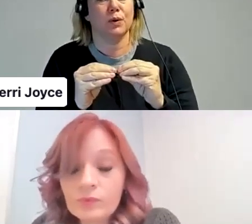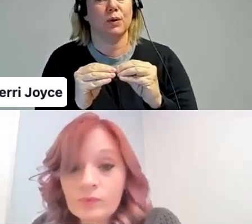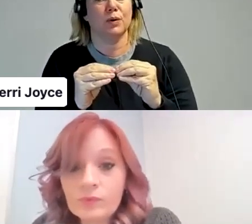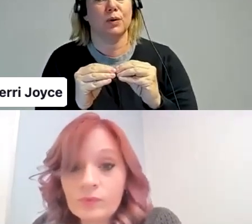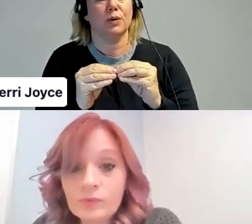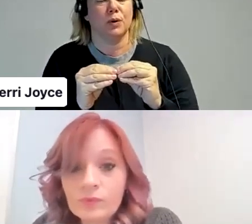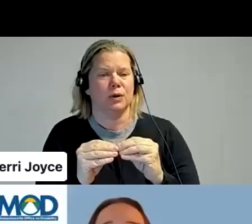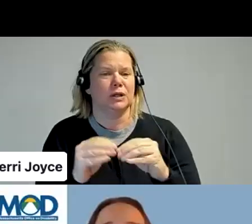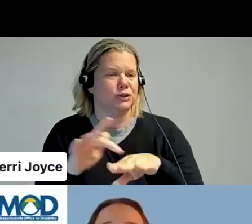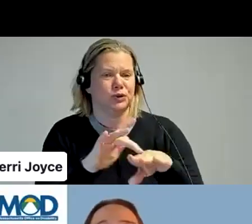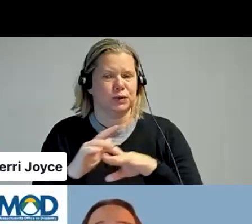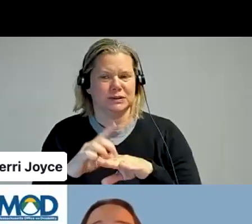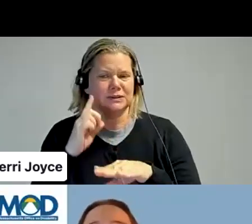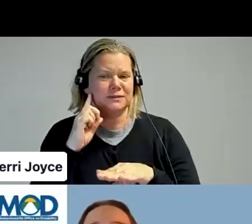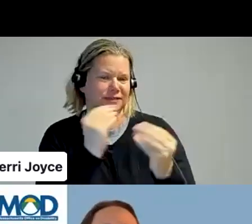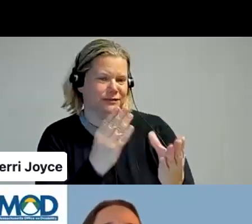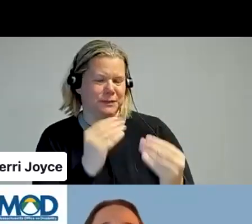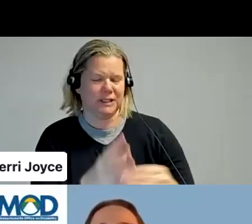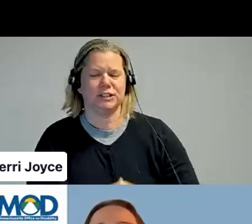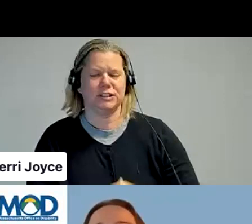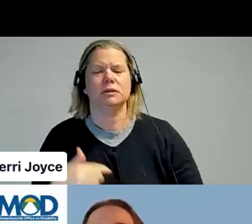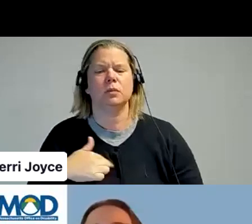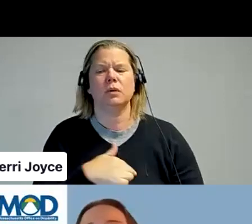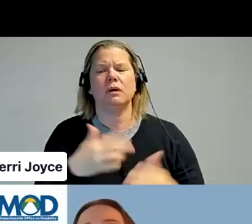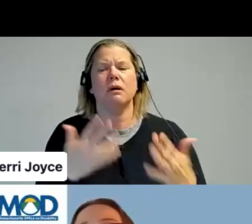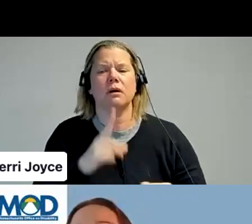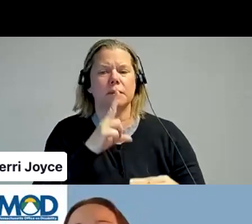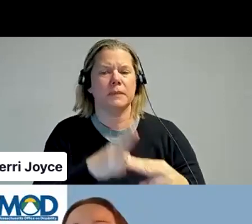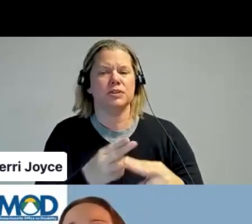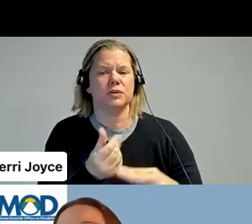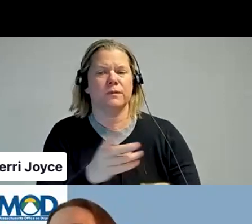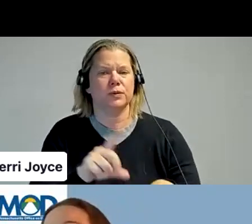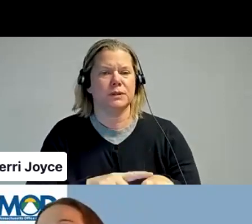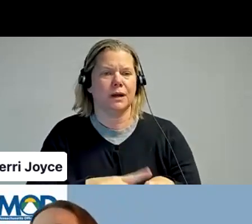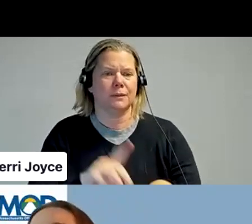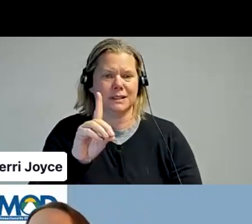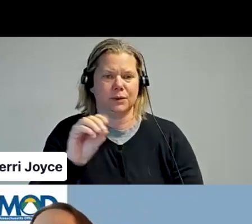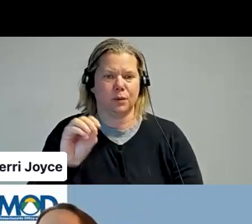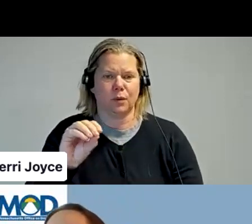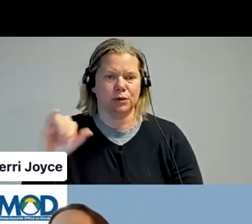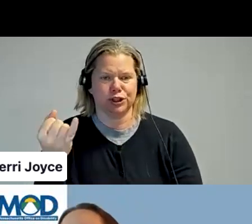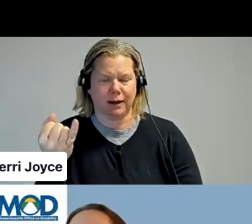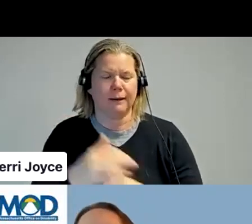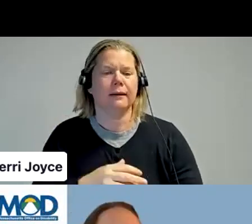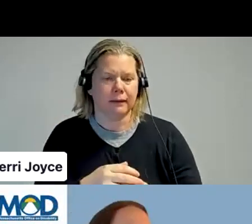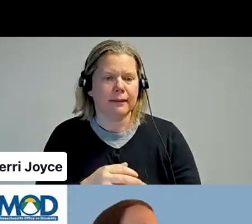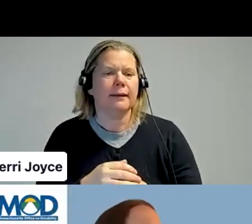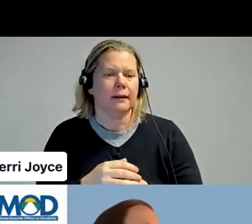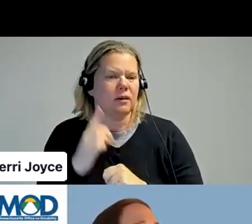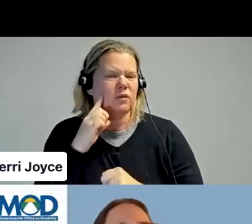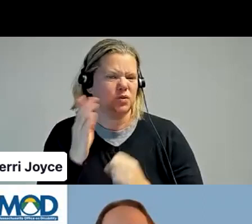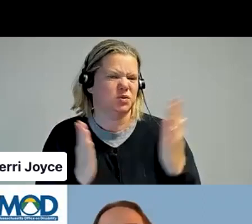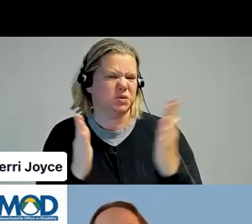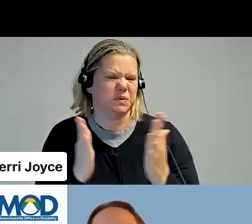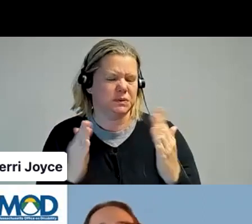reputable sources of information. We've mentioned a few times the DOJ's pages on service